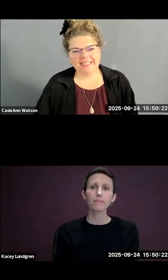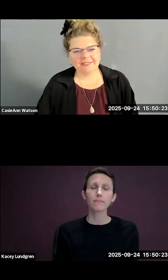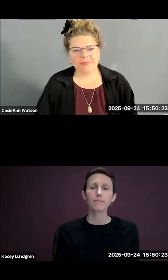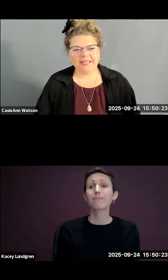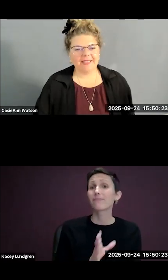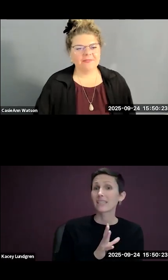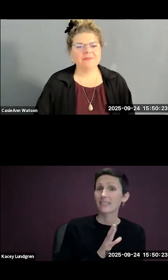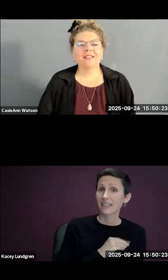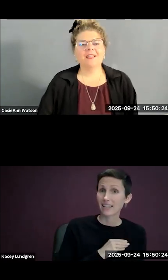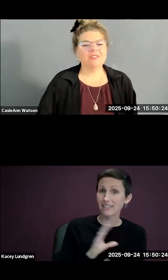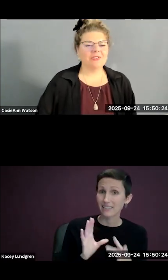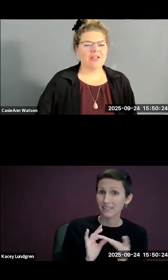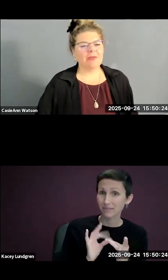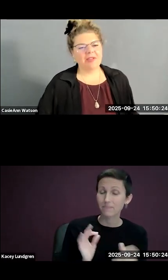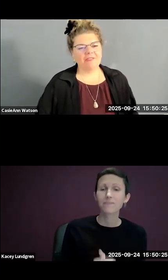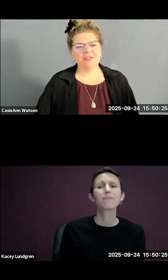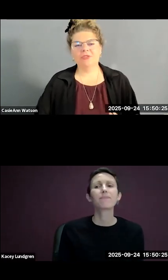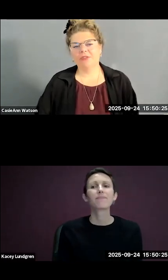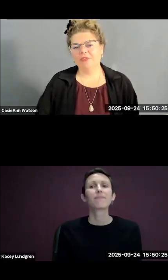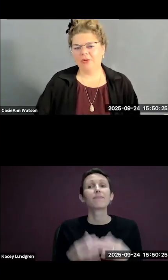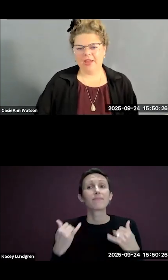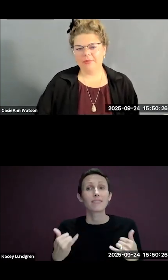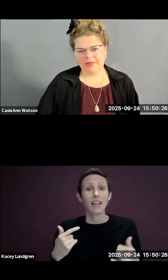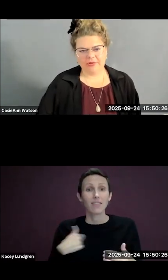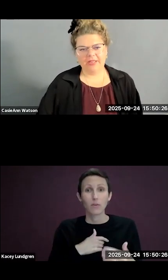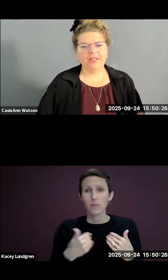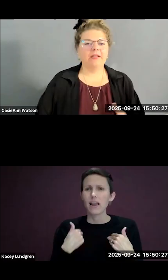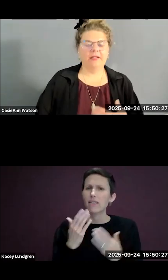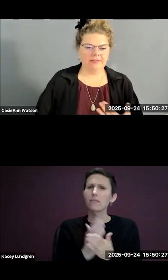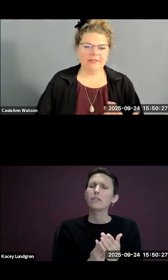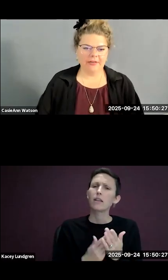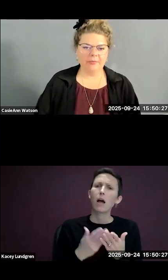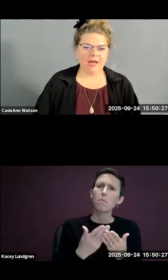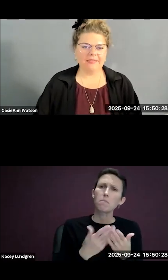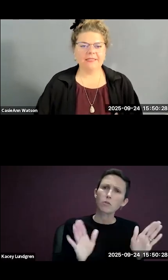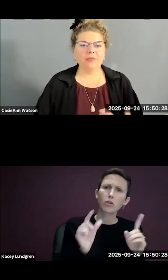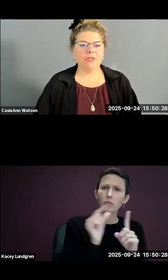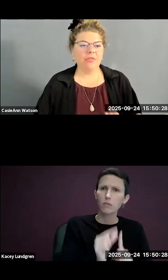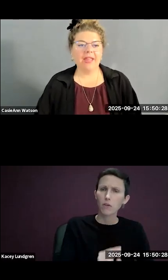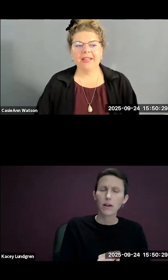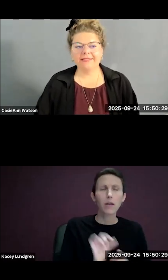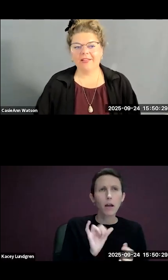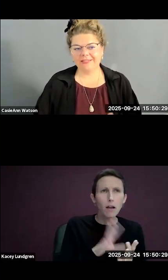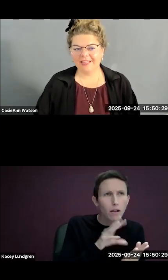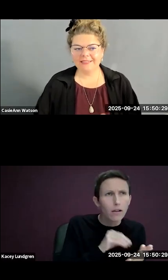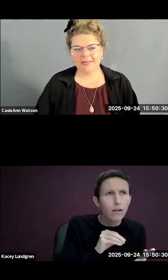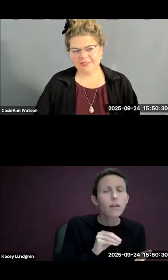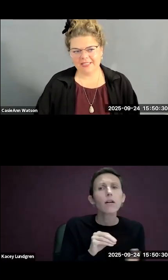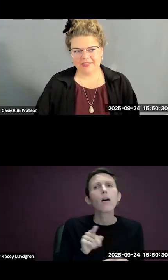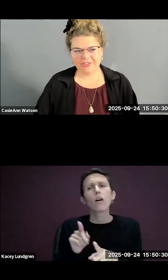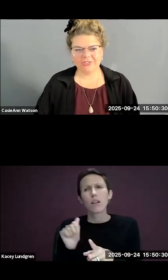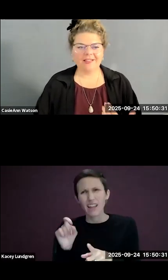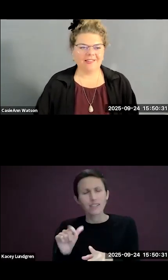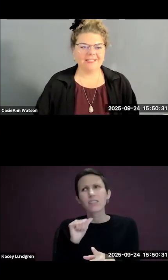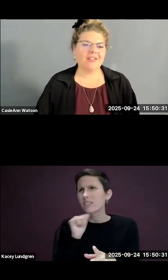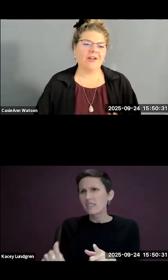This is Casey Ann speaking. So now that we have some general vocabulary in our minds and we know that ASL is not the same